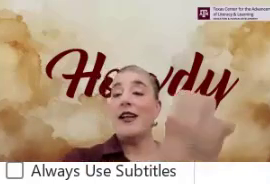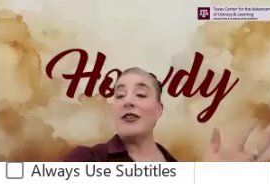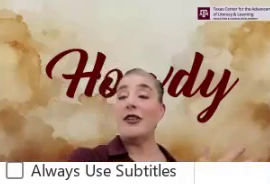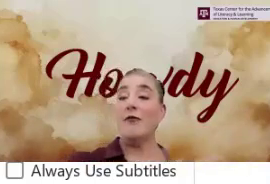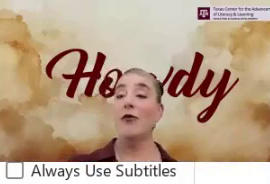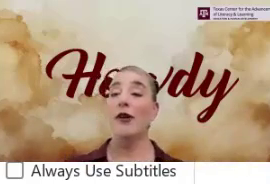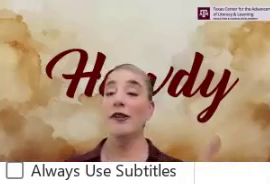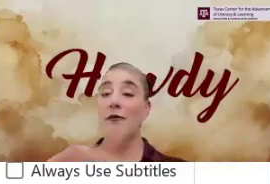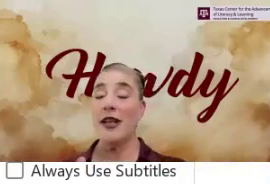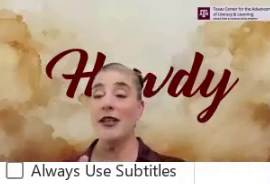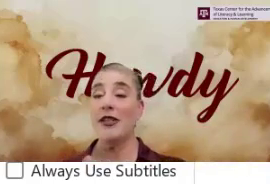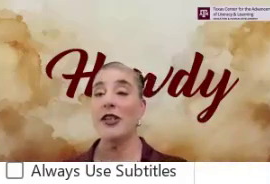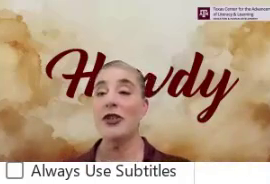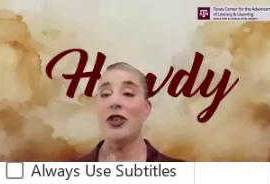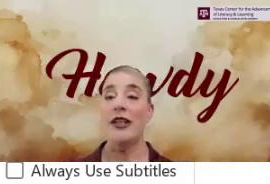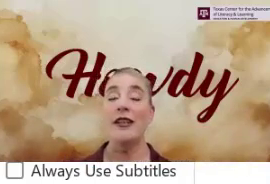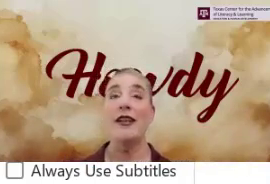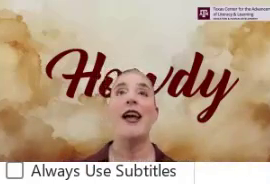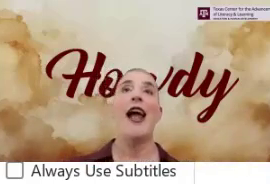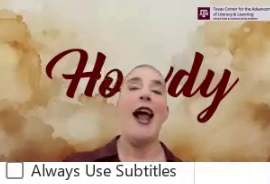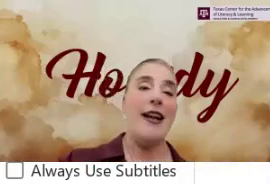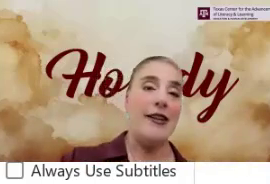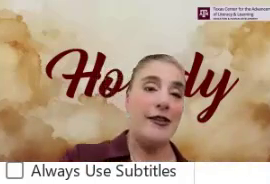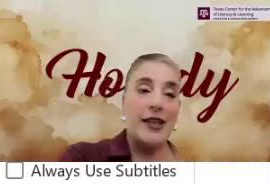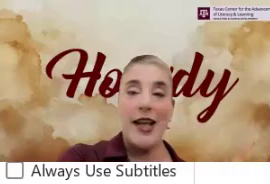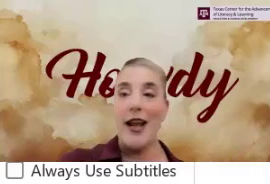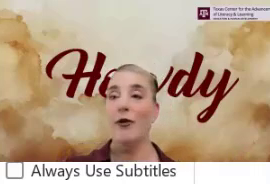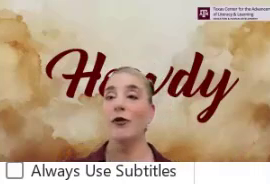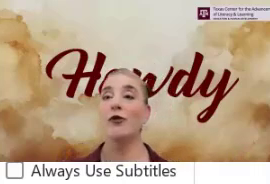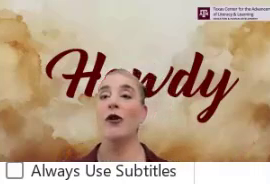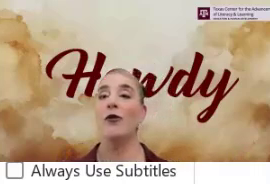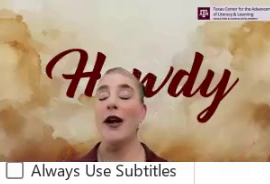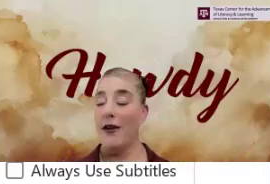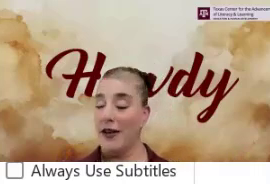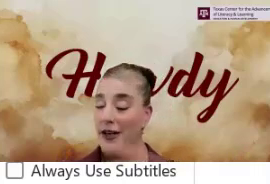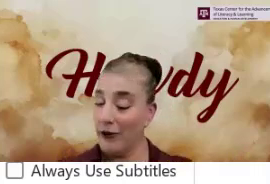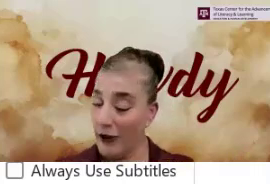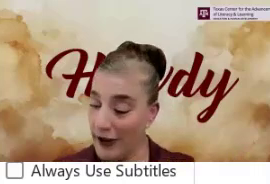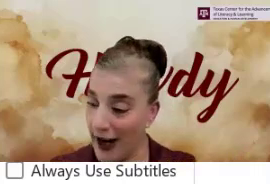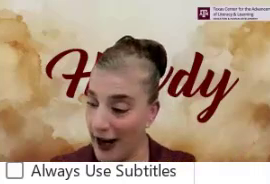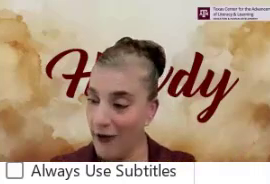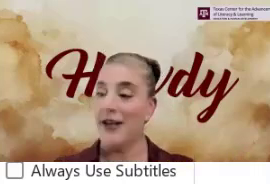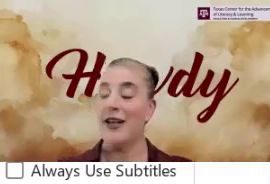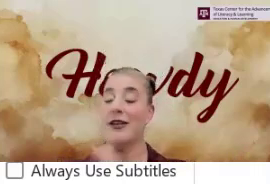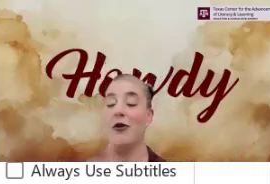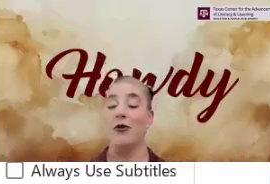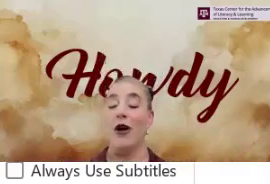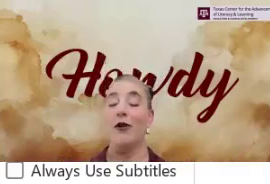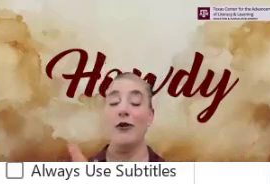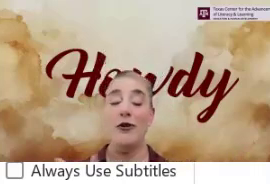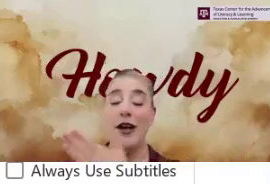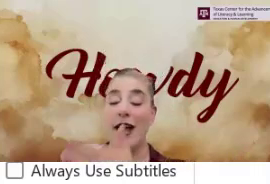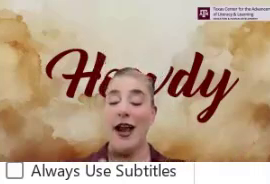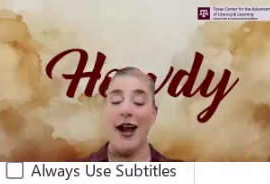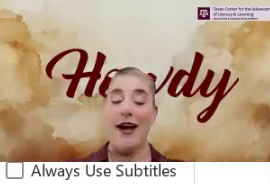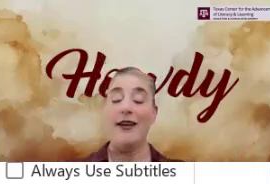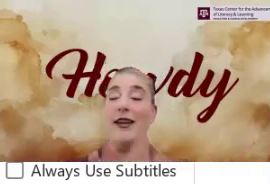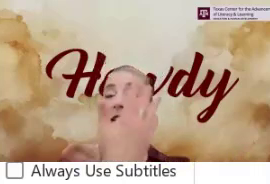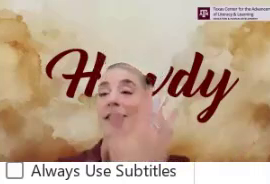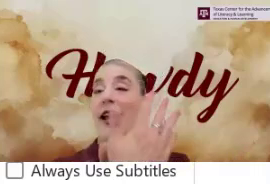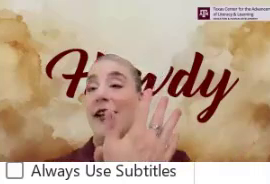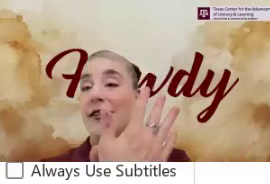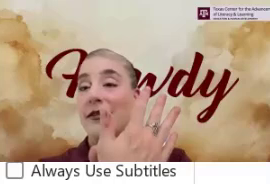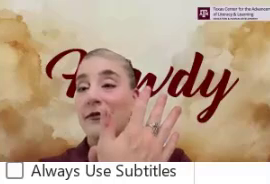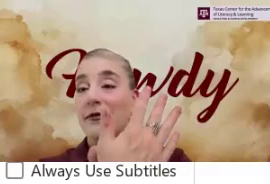swinging. And someone wasn't paying attention, and the cable swung around, and he looked down, and he no longer